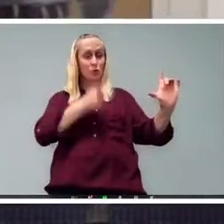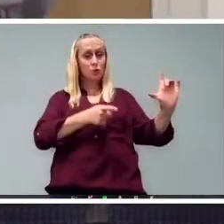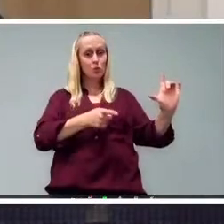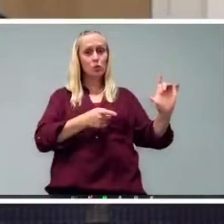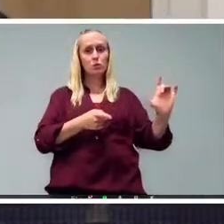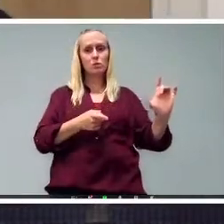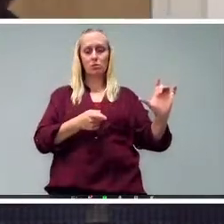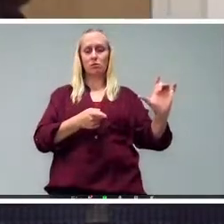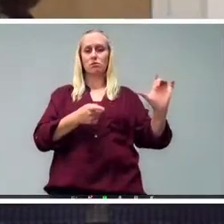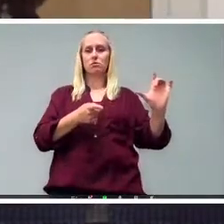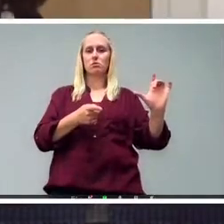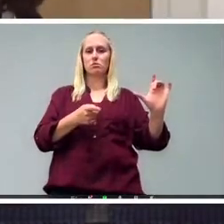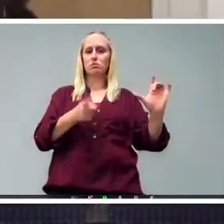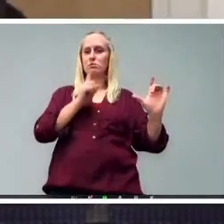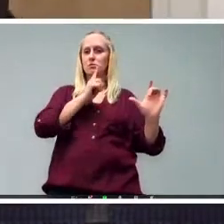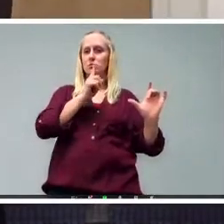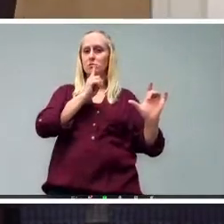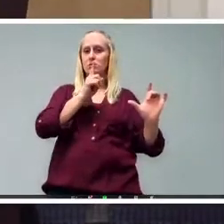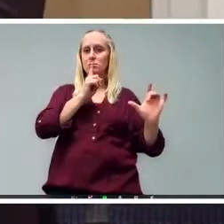Sure.